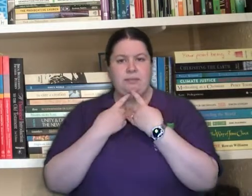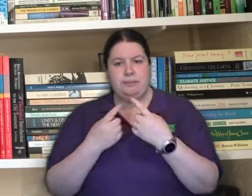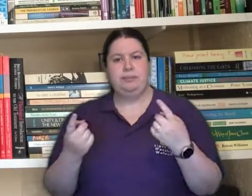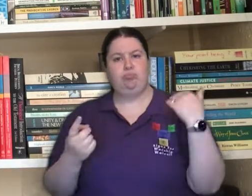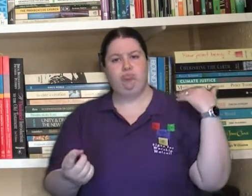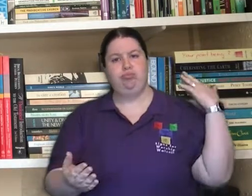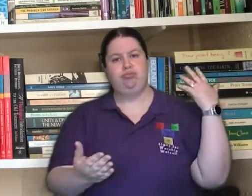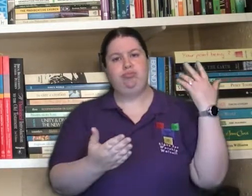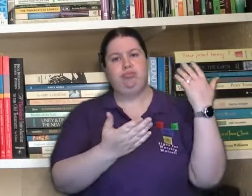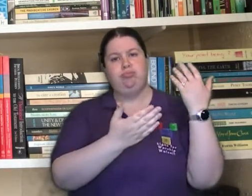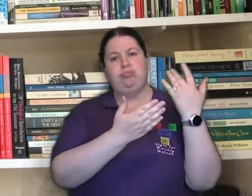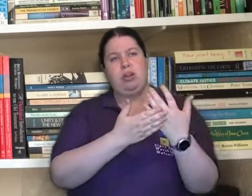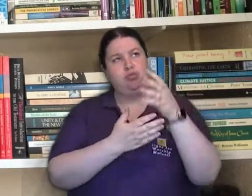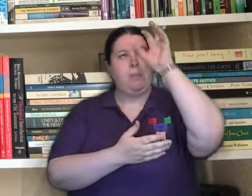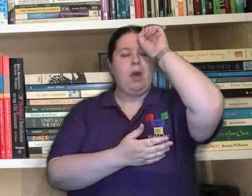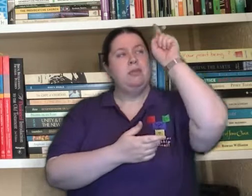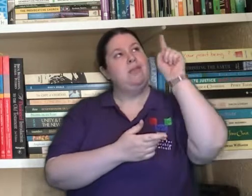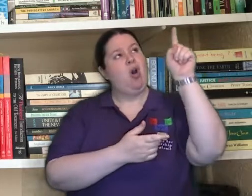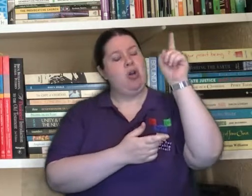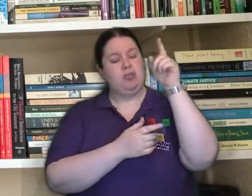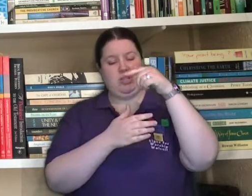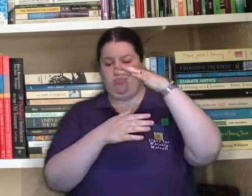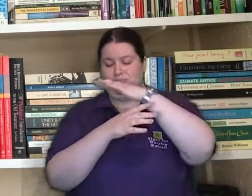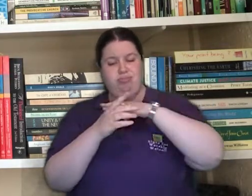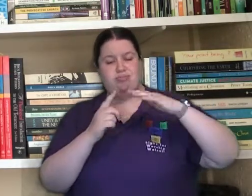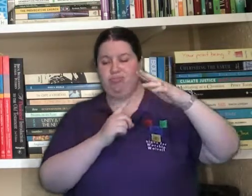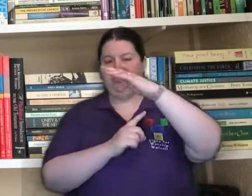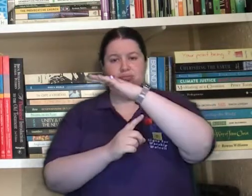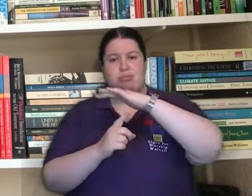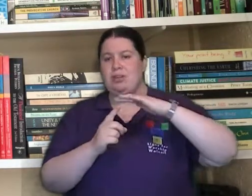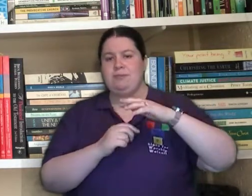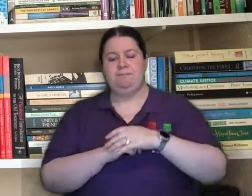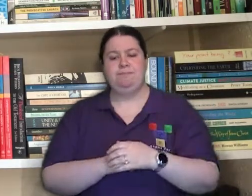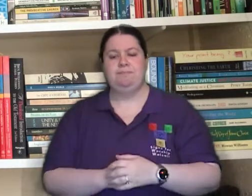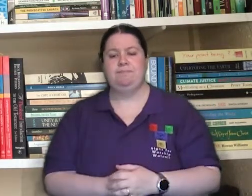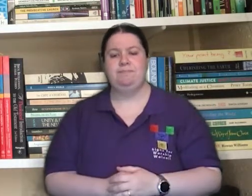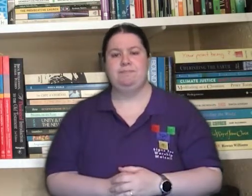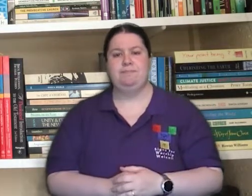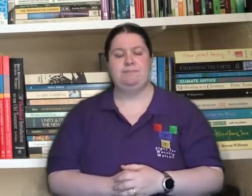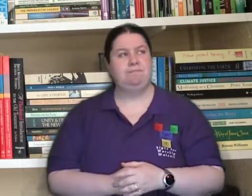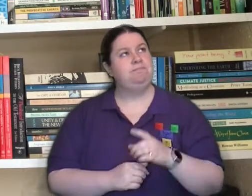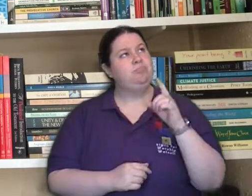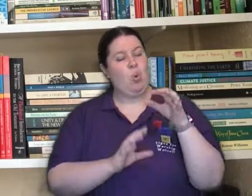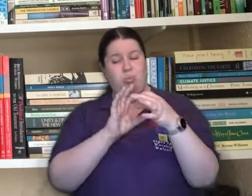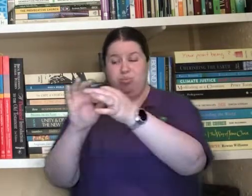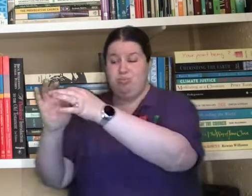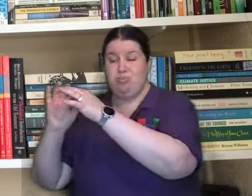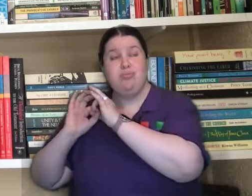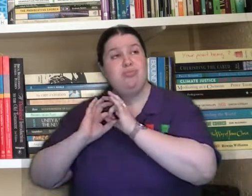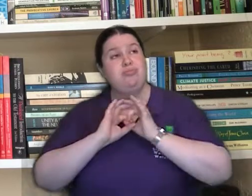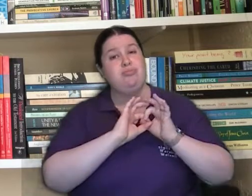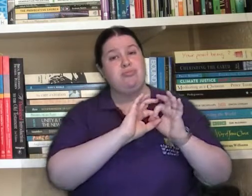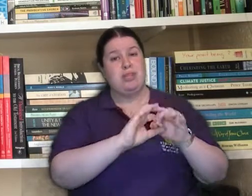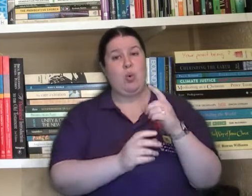the centuries and reminds us that regardless of our situation or circumstance or place or position in the world,